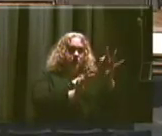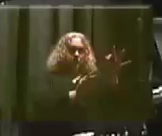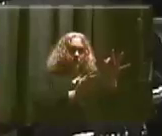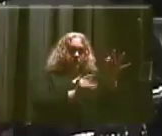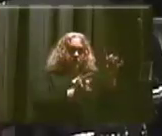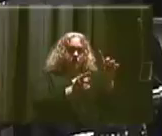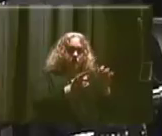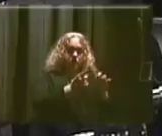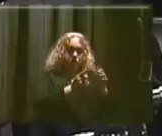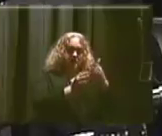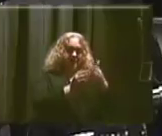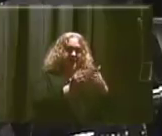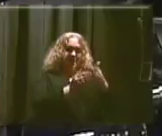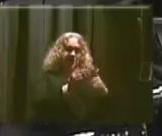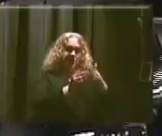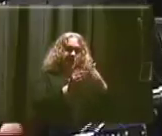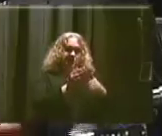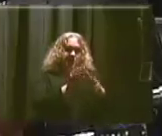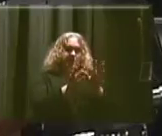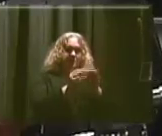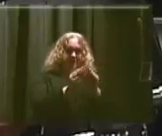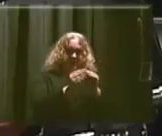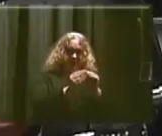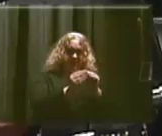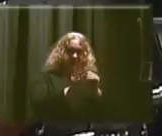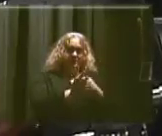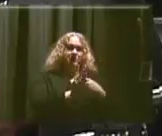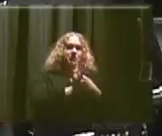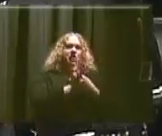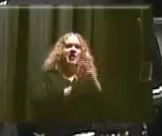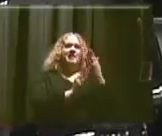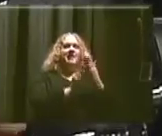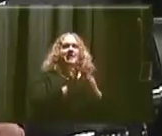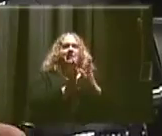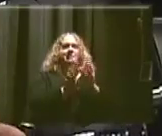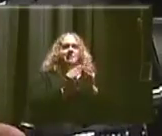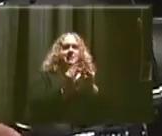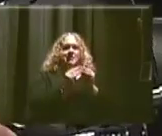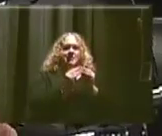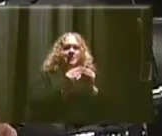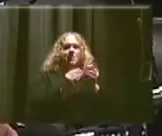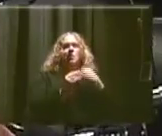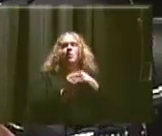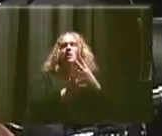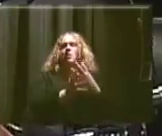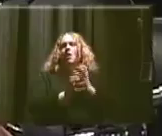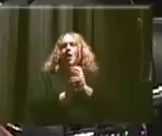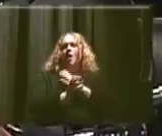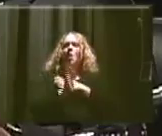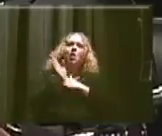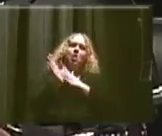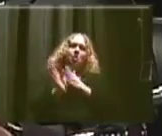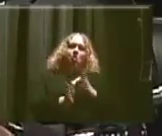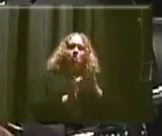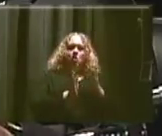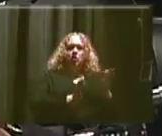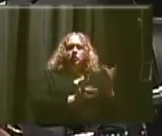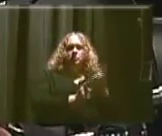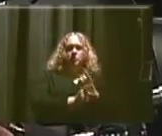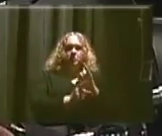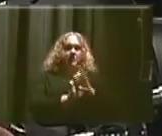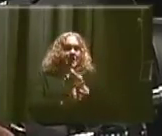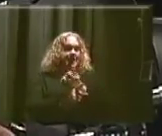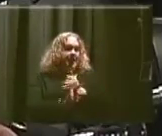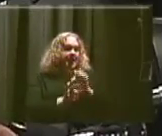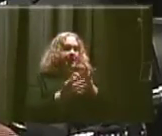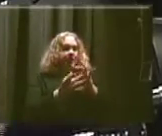of the meeting, beginning in the next meeting, so that we get our order appropriate. But other than that, are there